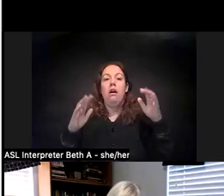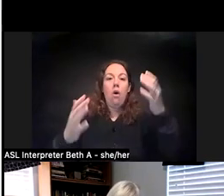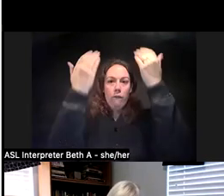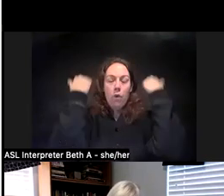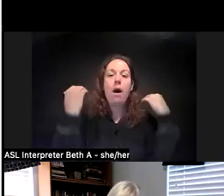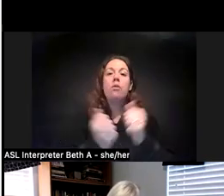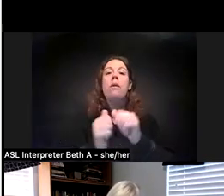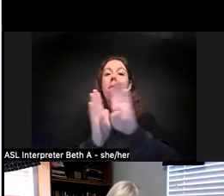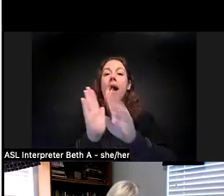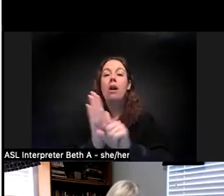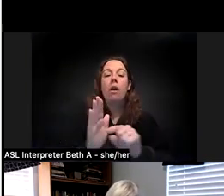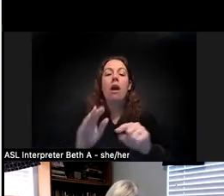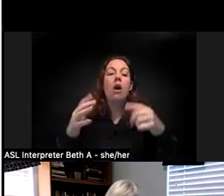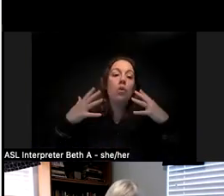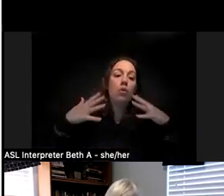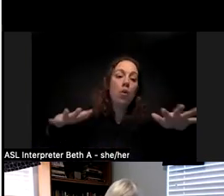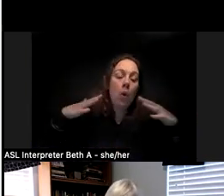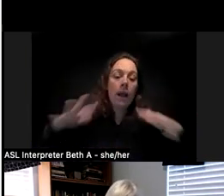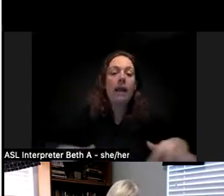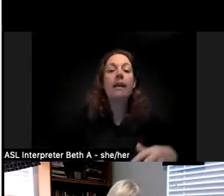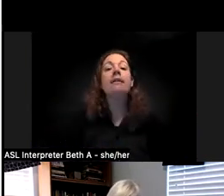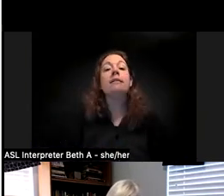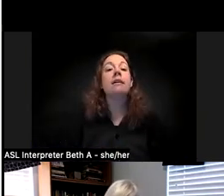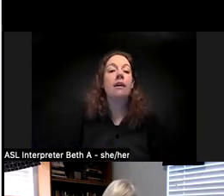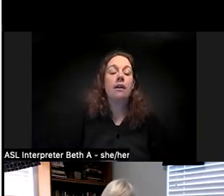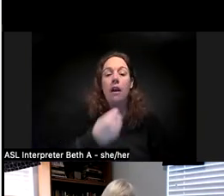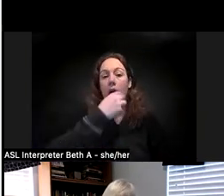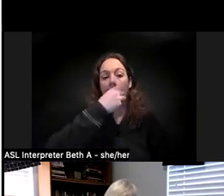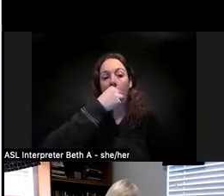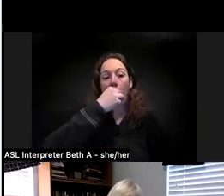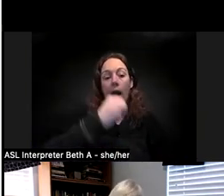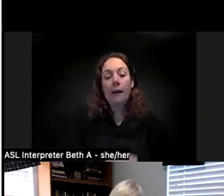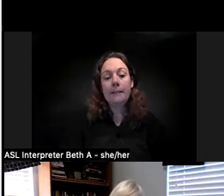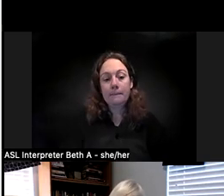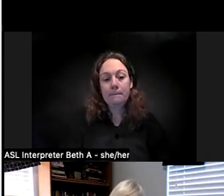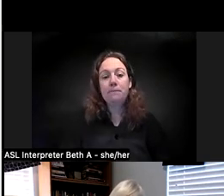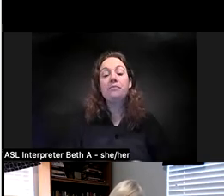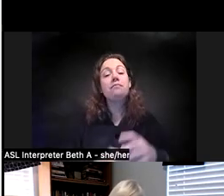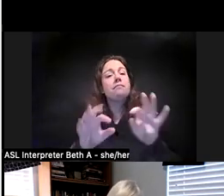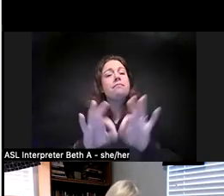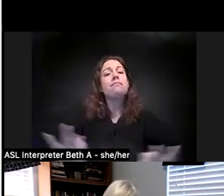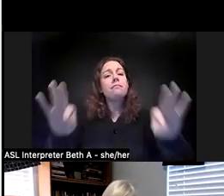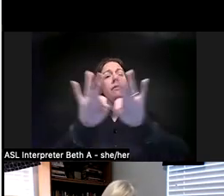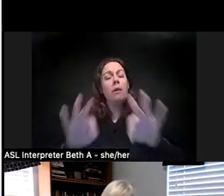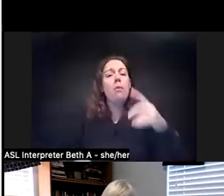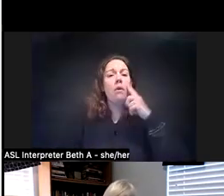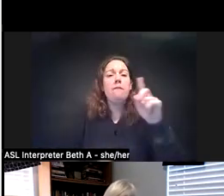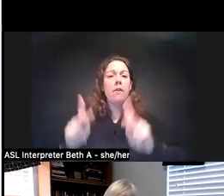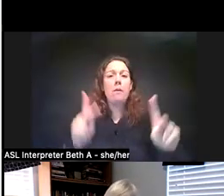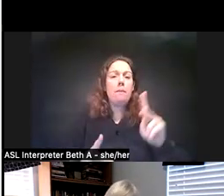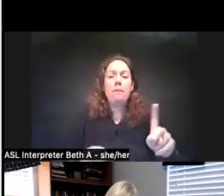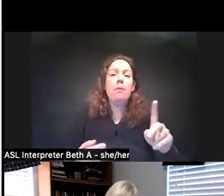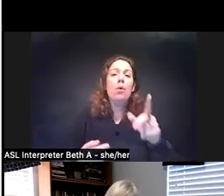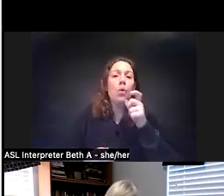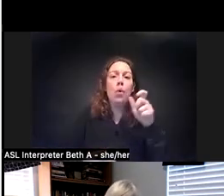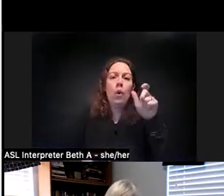the primary conversation that they're listening to from all the background noise, it's very important and people have to figure it out. As well